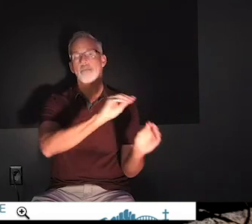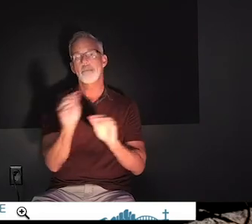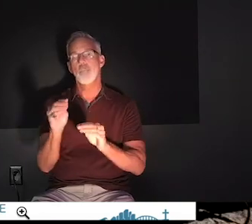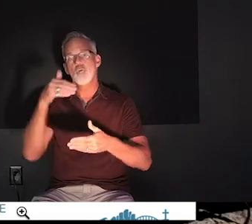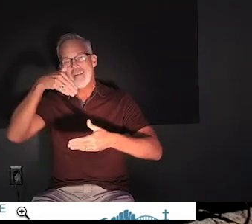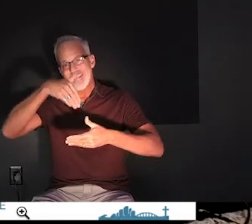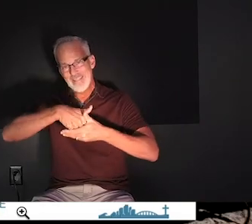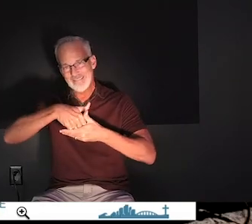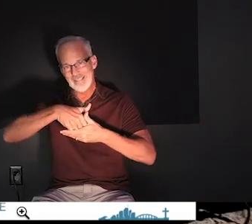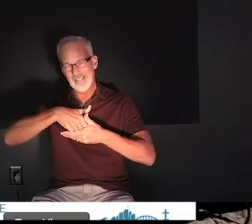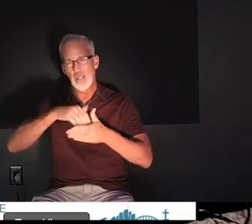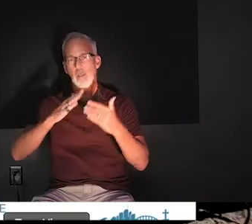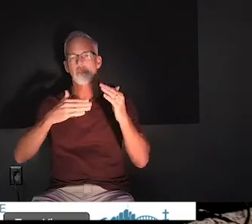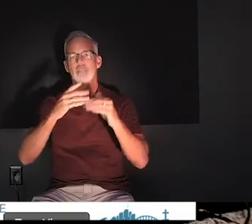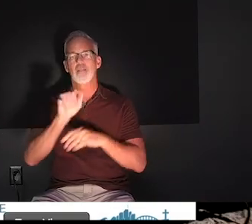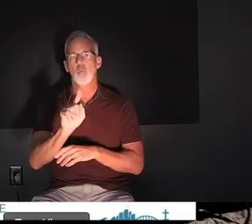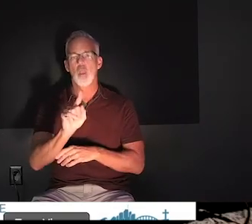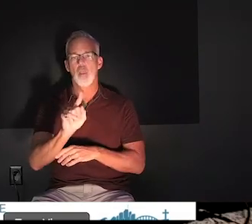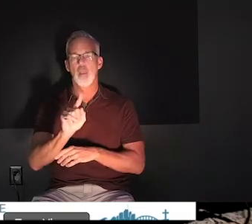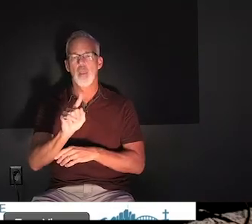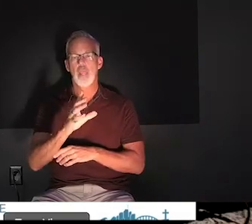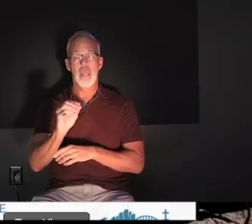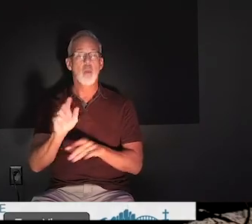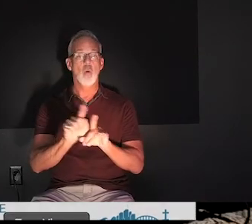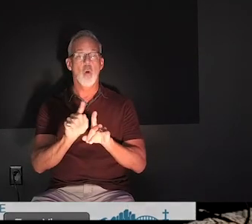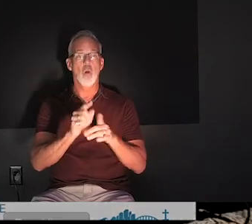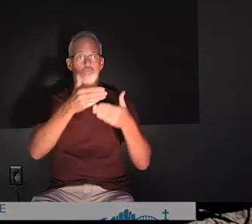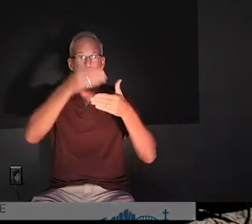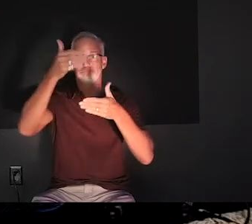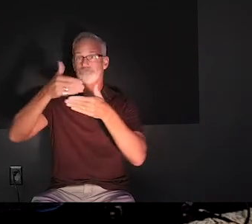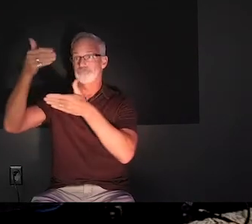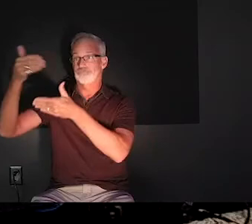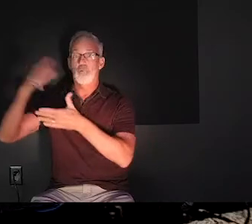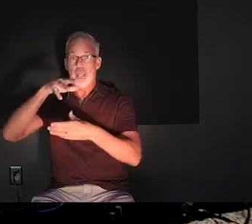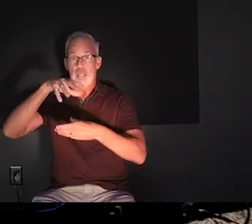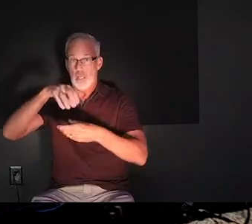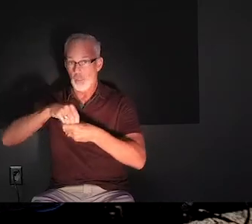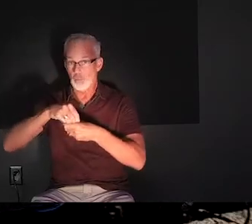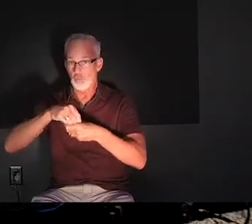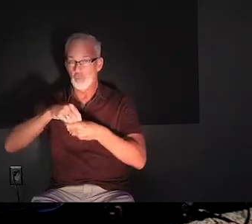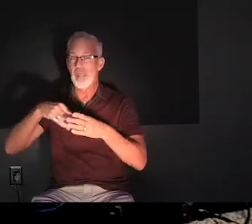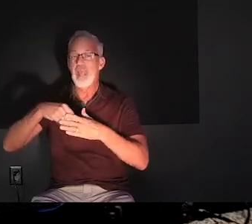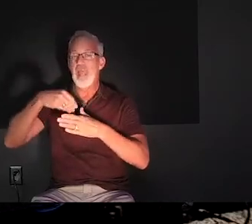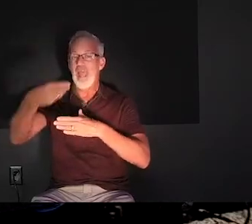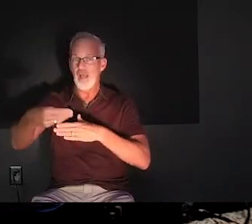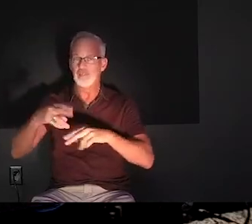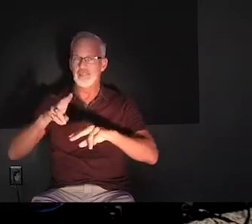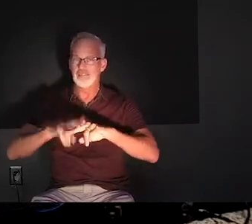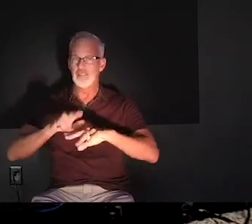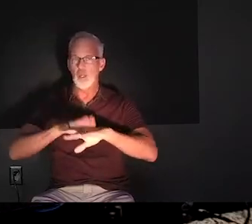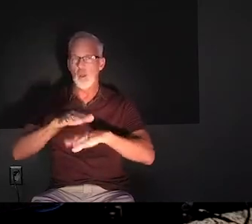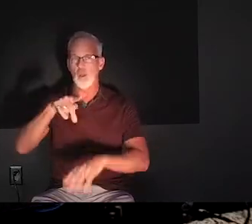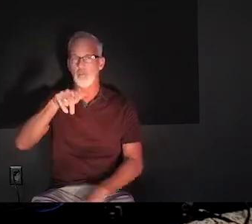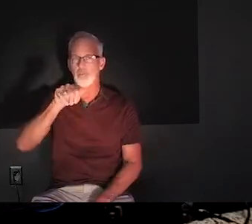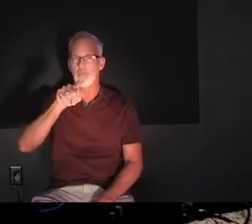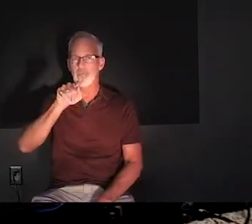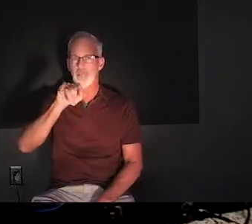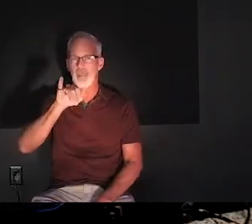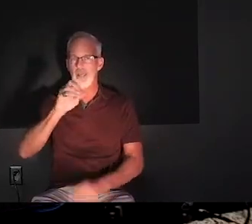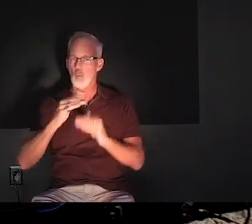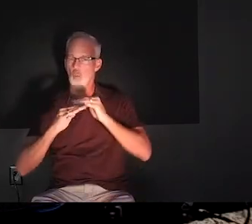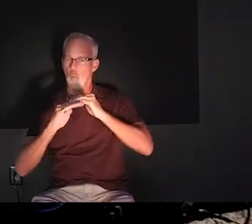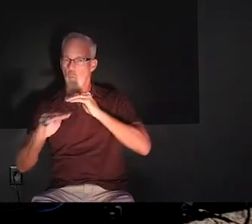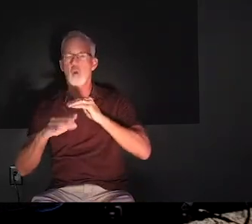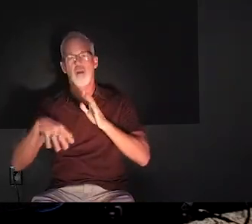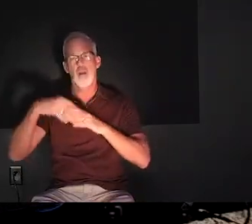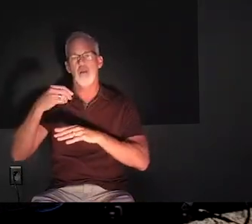to indoors in Building 1, and we'll be including, at 9:30, outdoor seating on the patio just outside